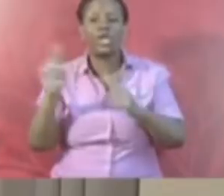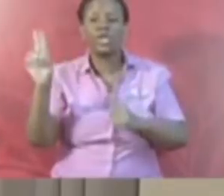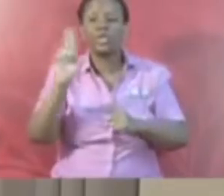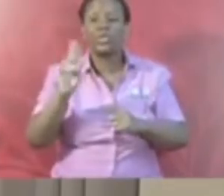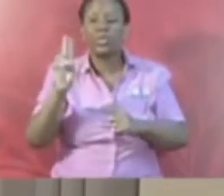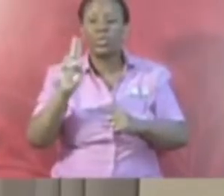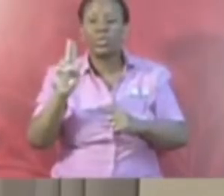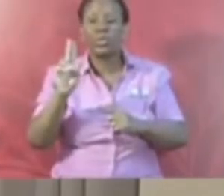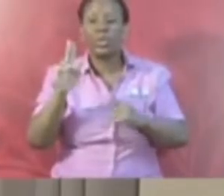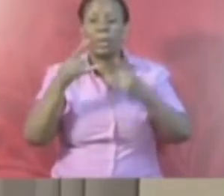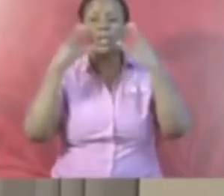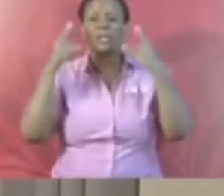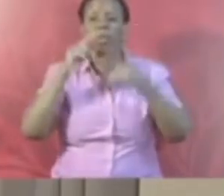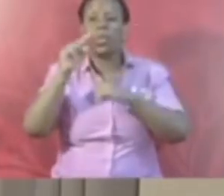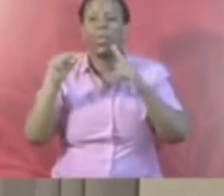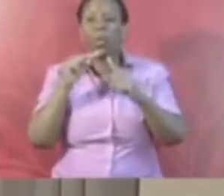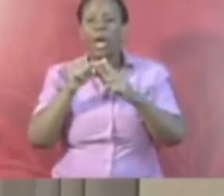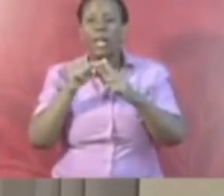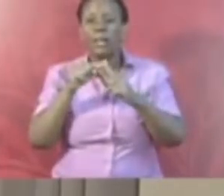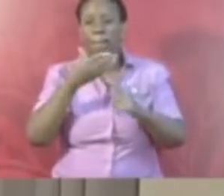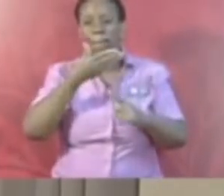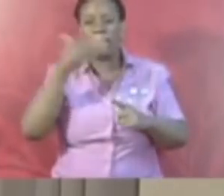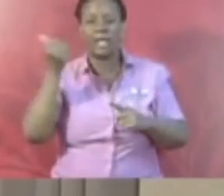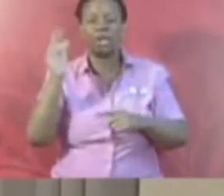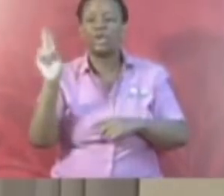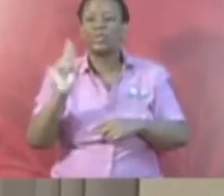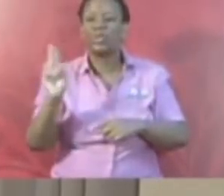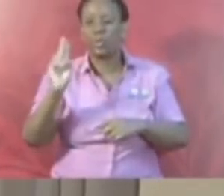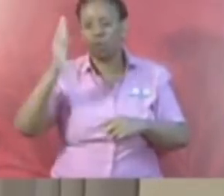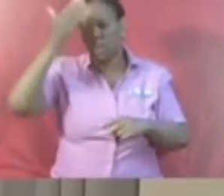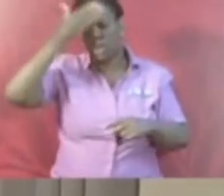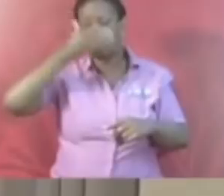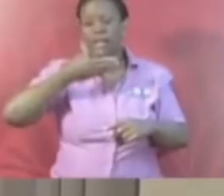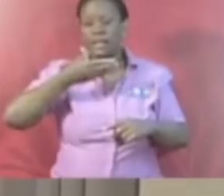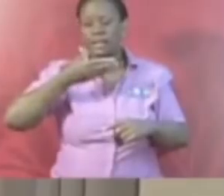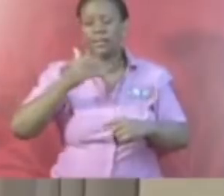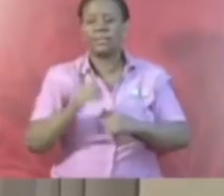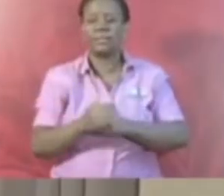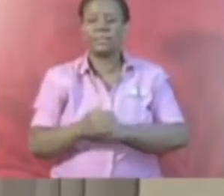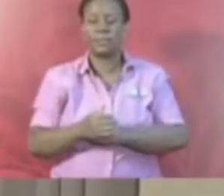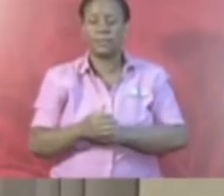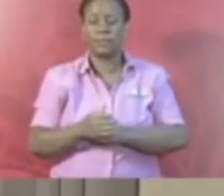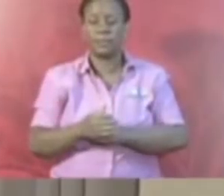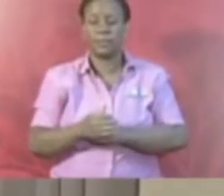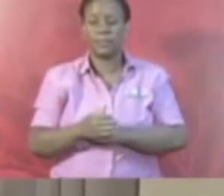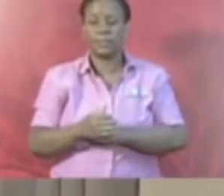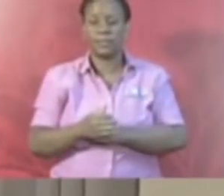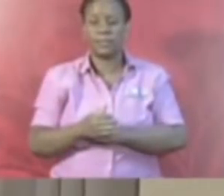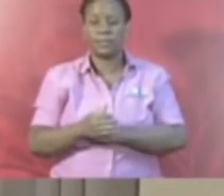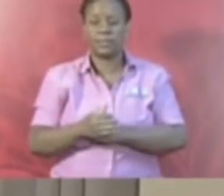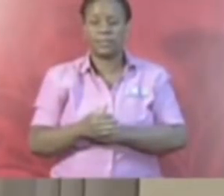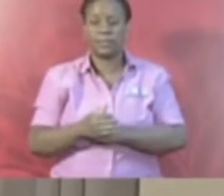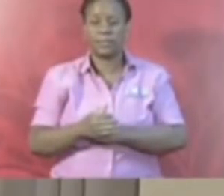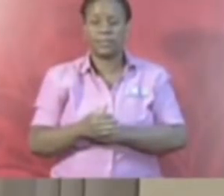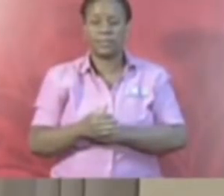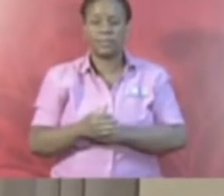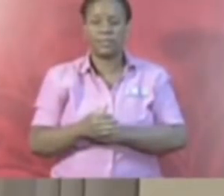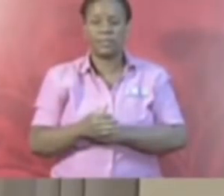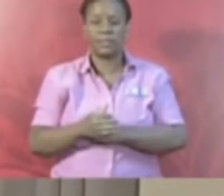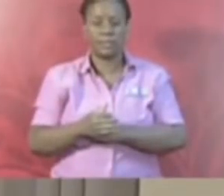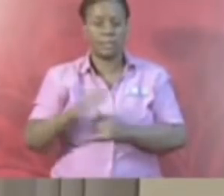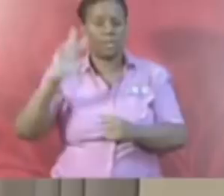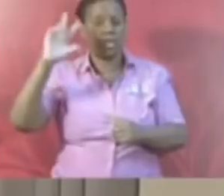shield. So I'm hoping that lends some clarity to the issue today. The third issue I would like to